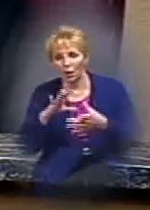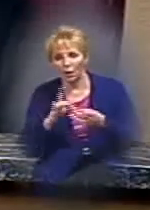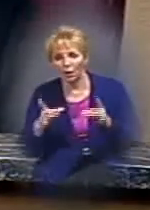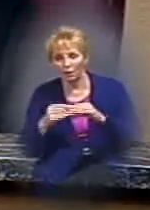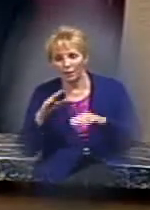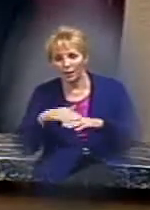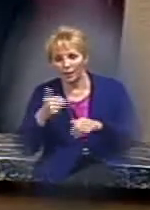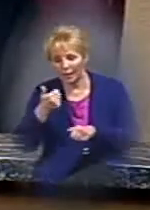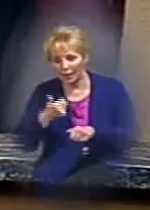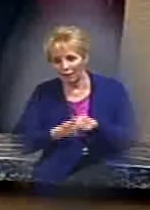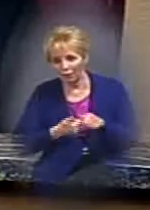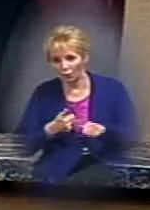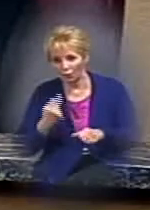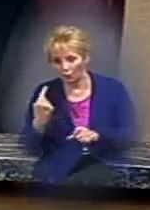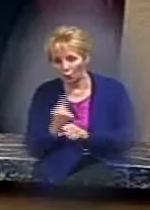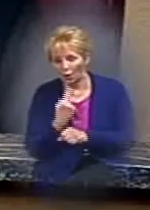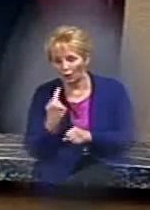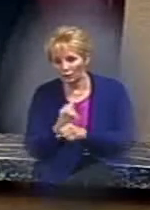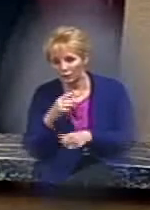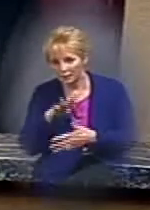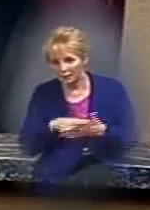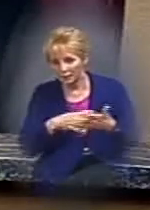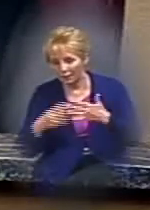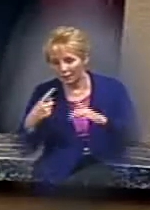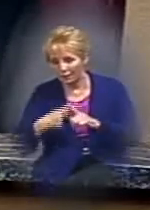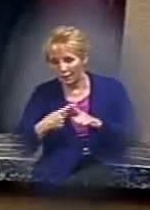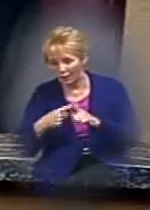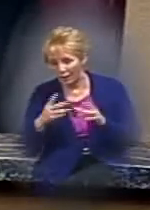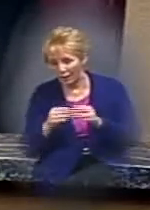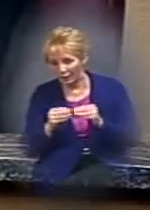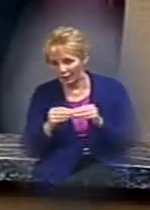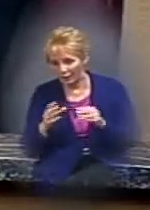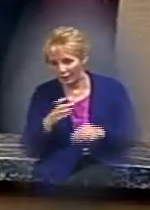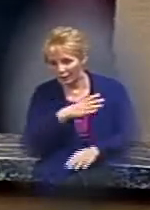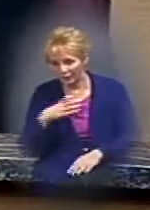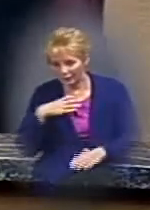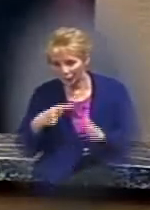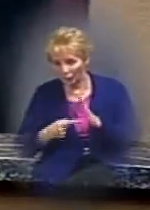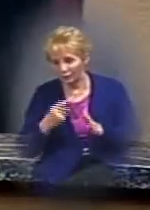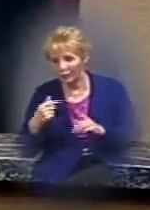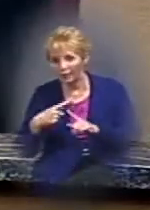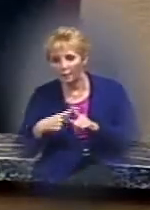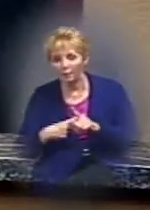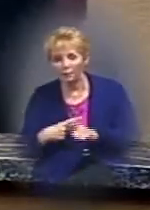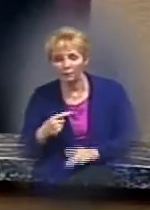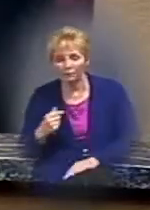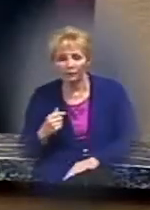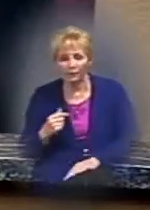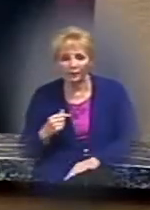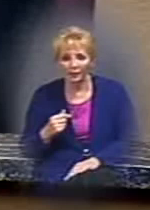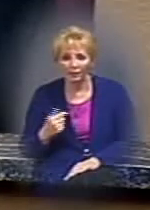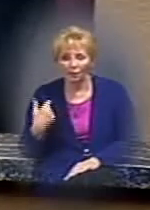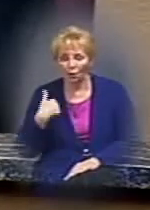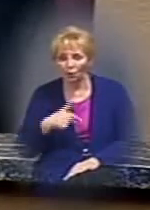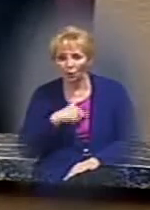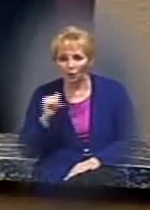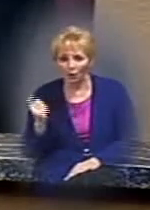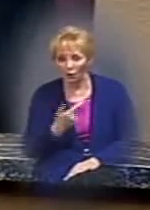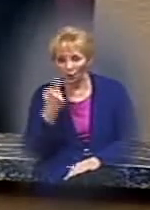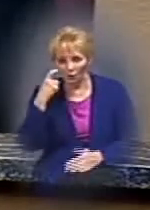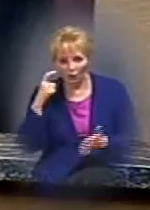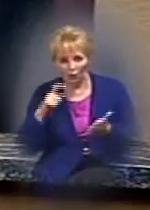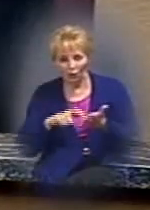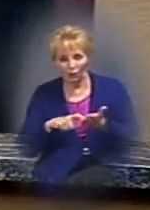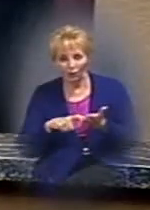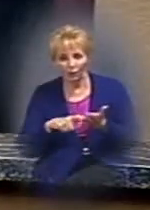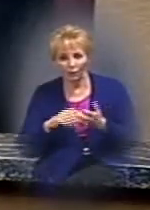every regularly scheduled monthly meeting of the Council once a month. As I think we have all noticed, in